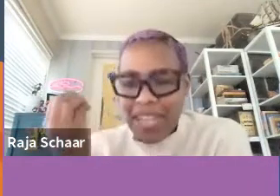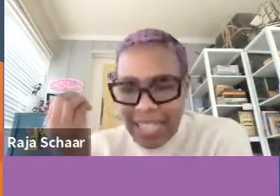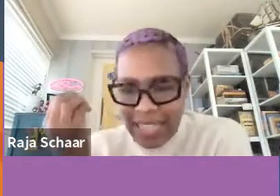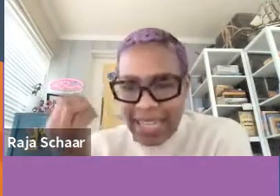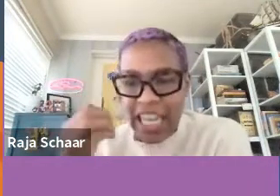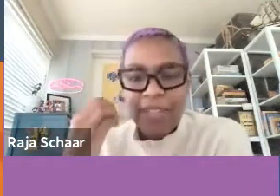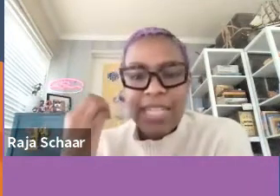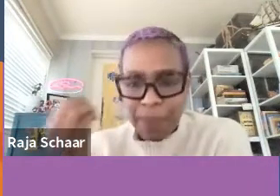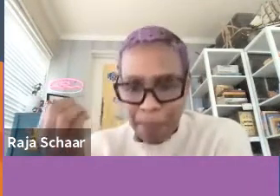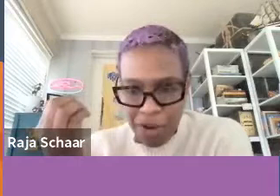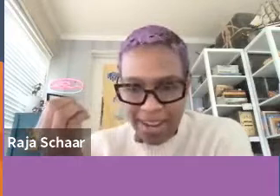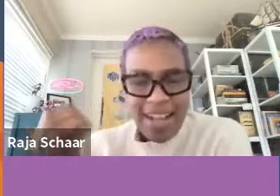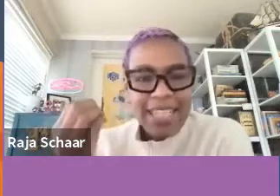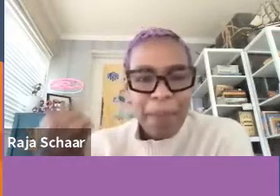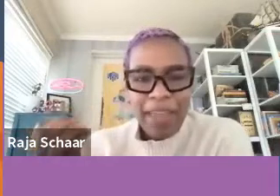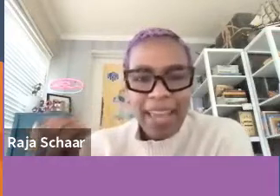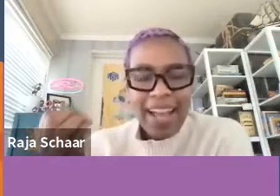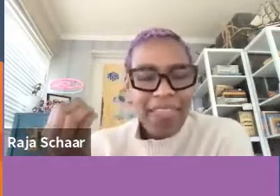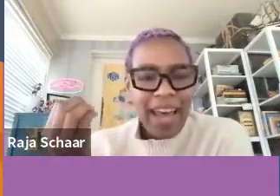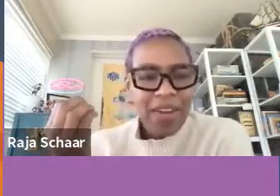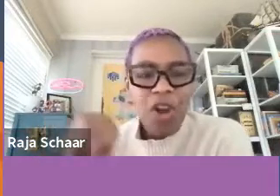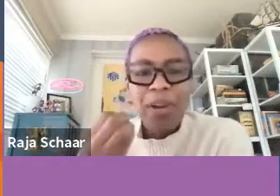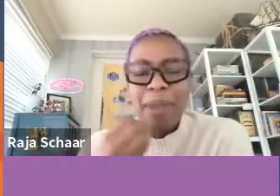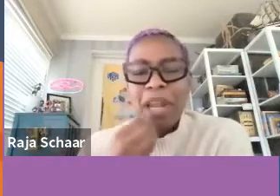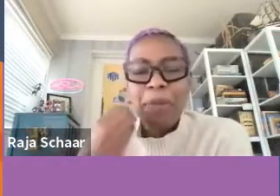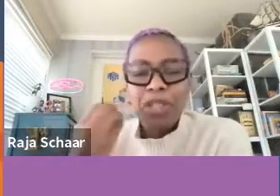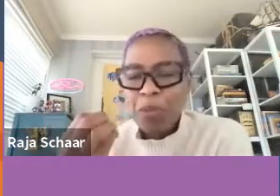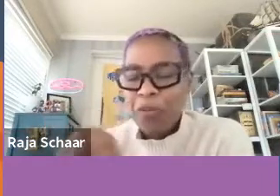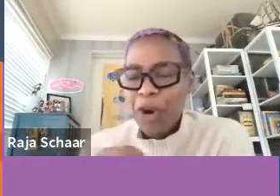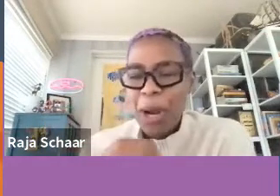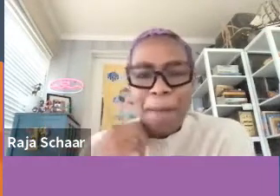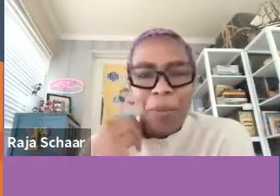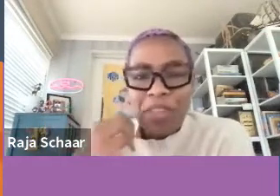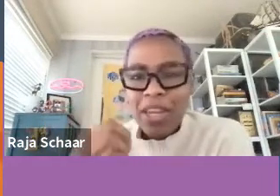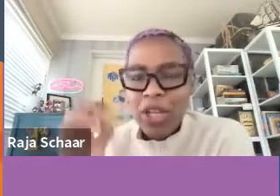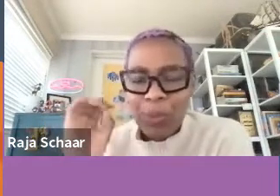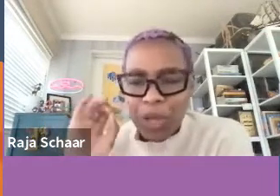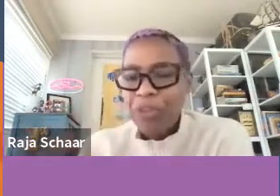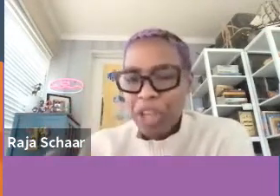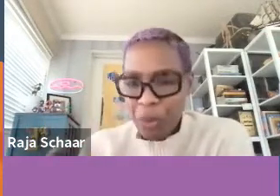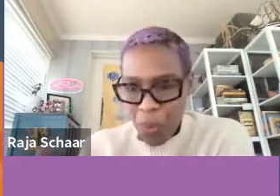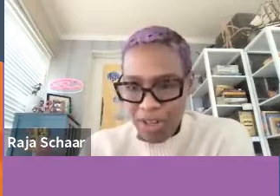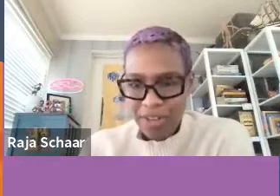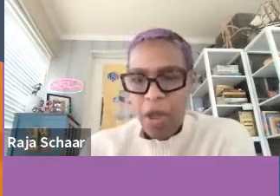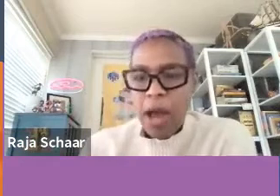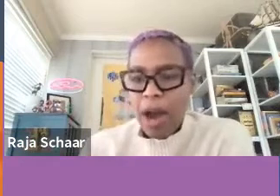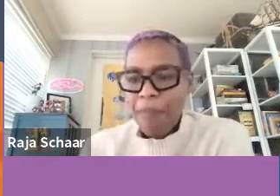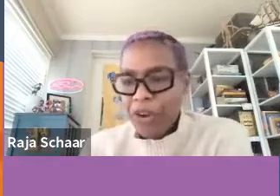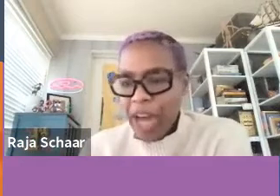and inventing this idea of a submarine, something that no one had been able to do before, but within years we were using it in